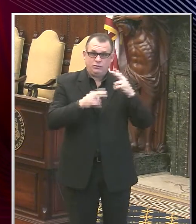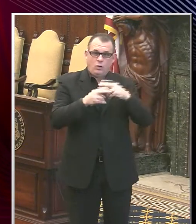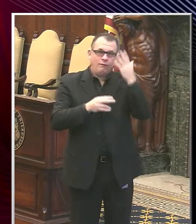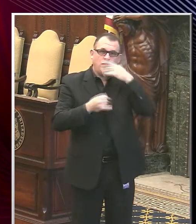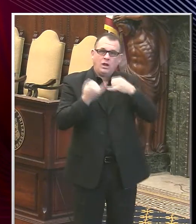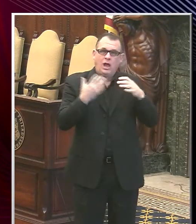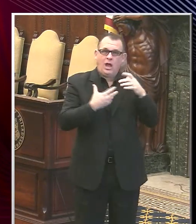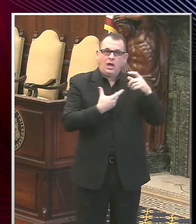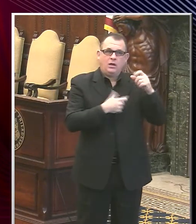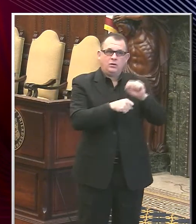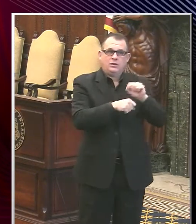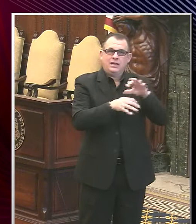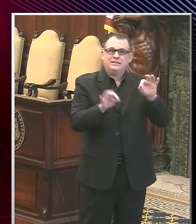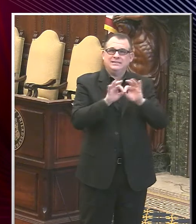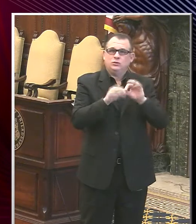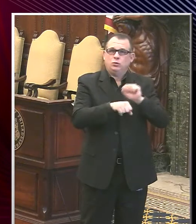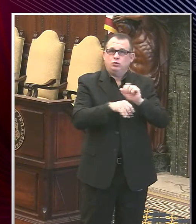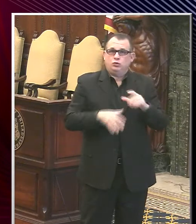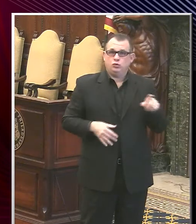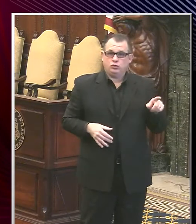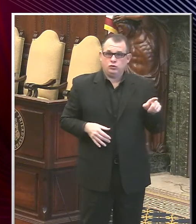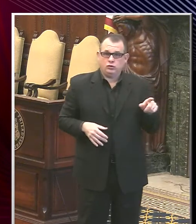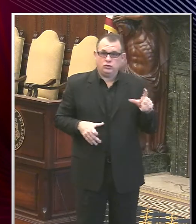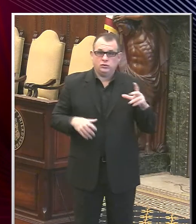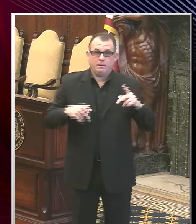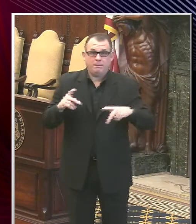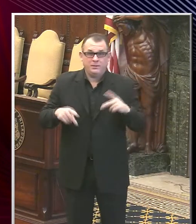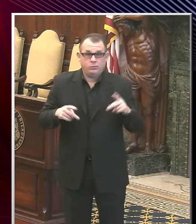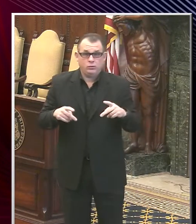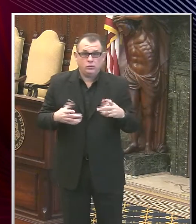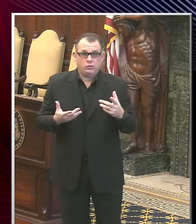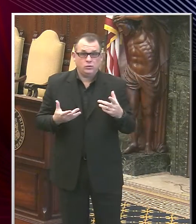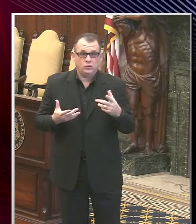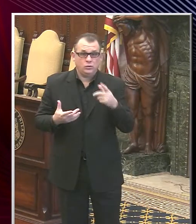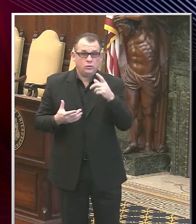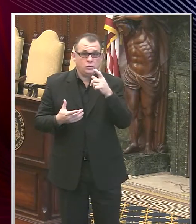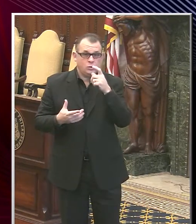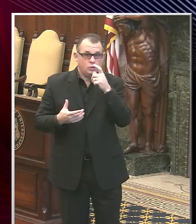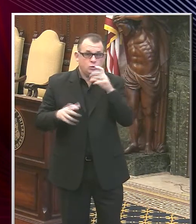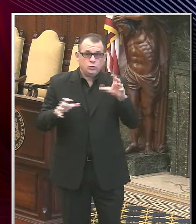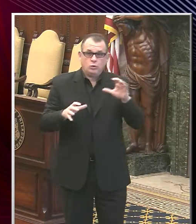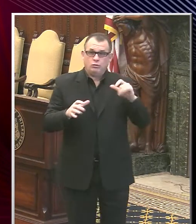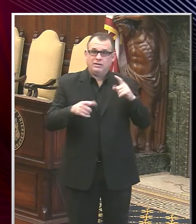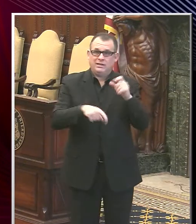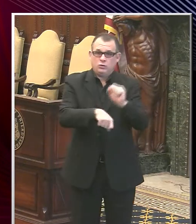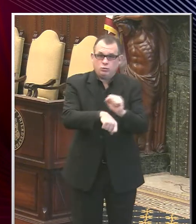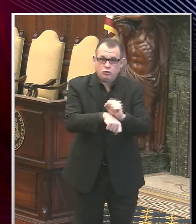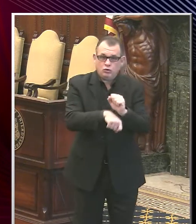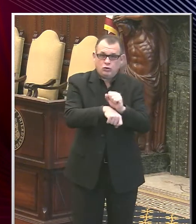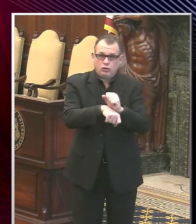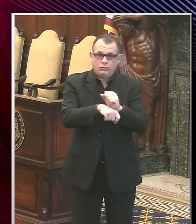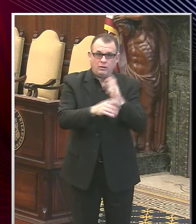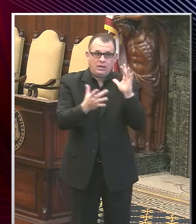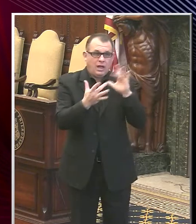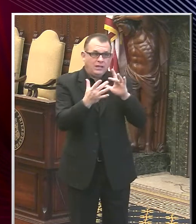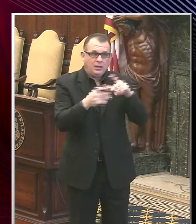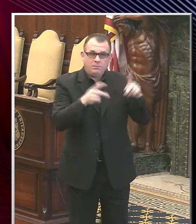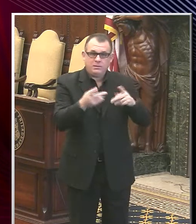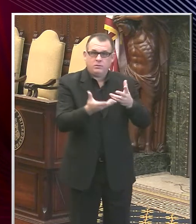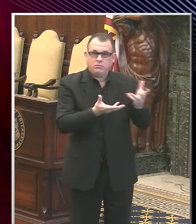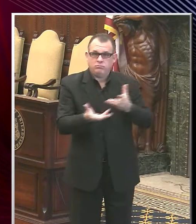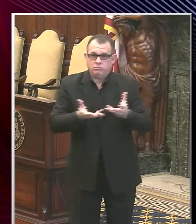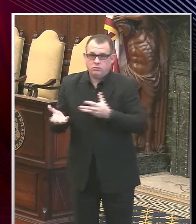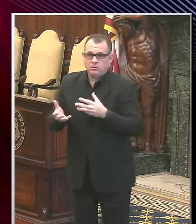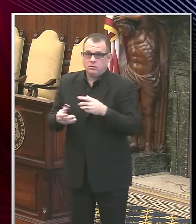what they called frontline essential workers. That's to say, people who are doing essential work who have a lot of contact with the public, and people over the age